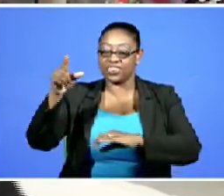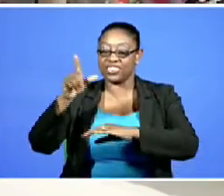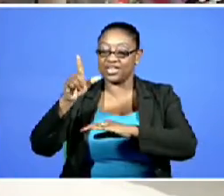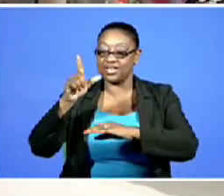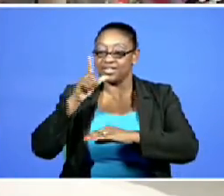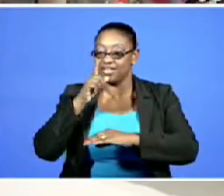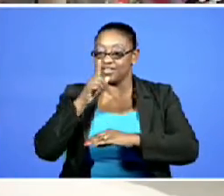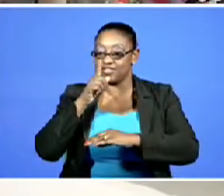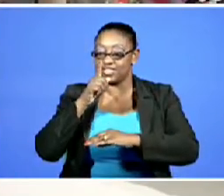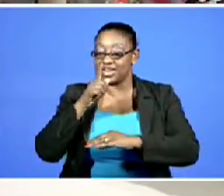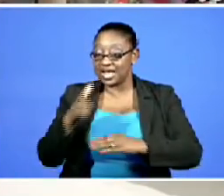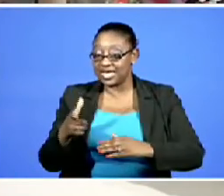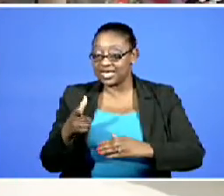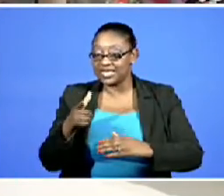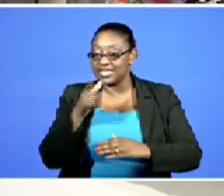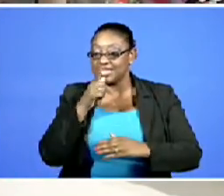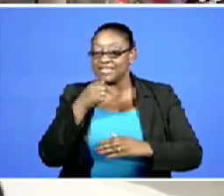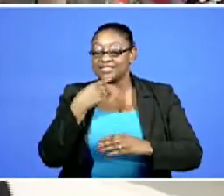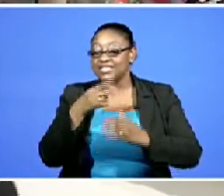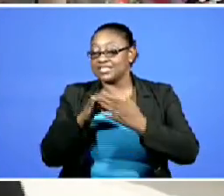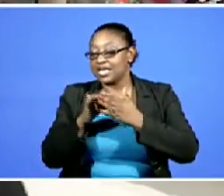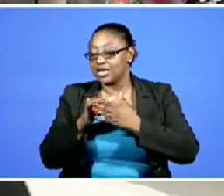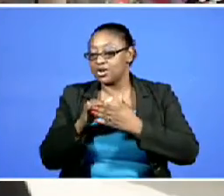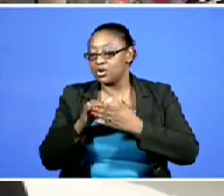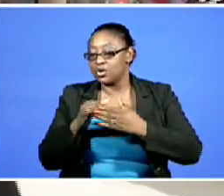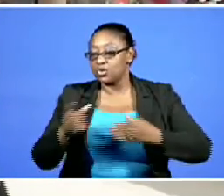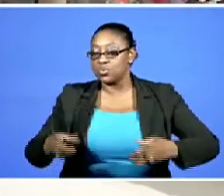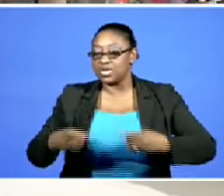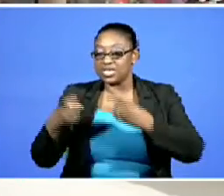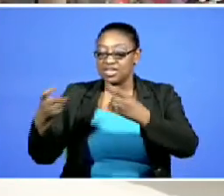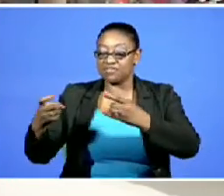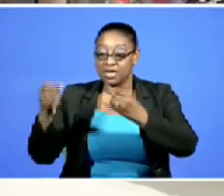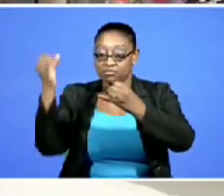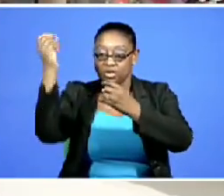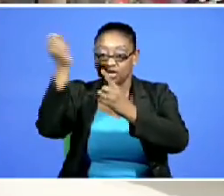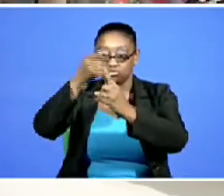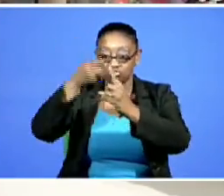that challenge, and then we allow them to create their sculpture in the studio.